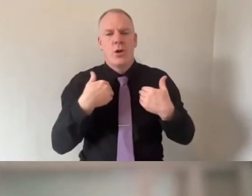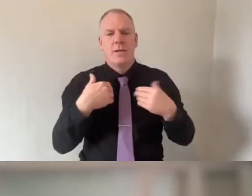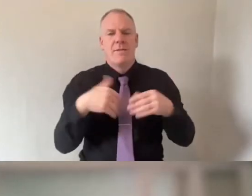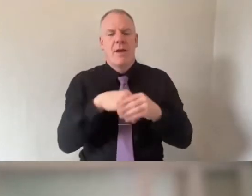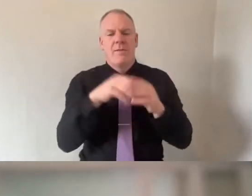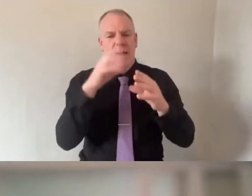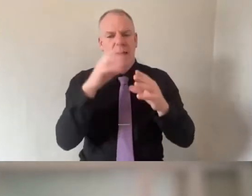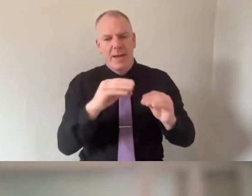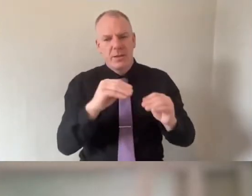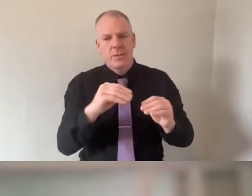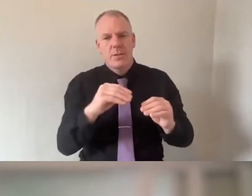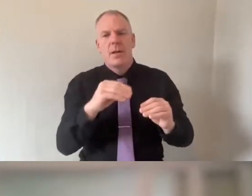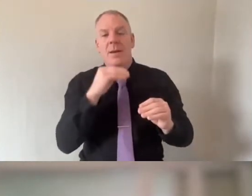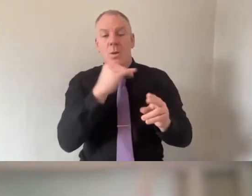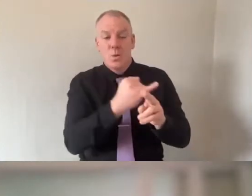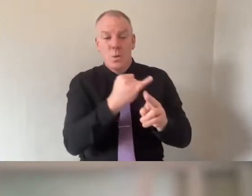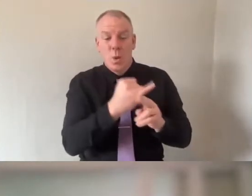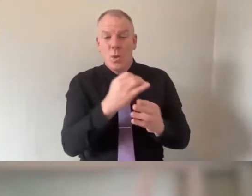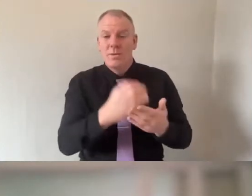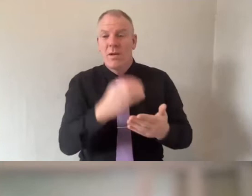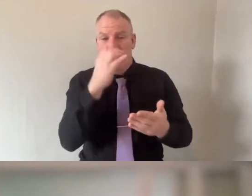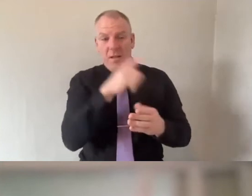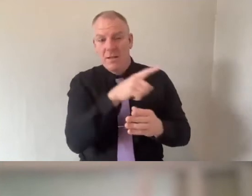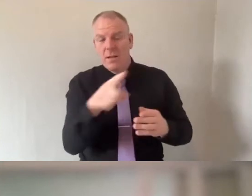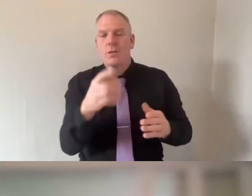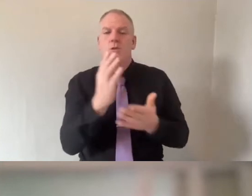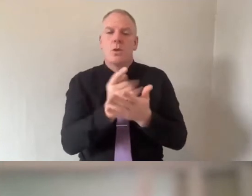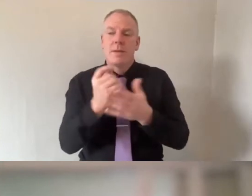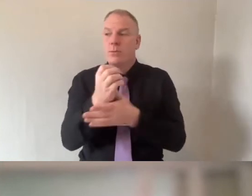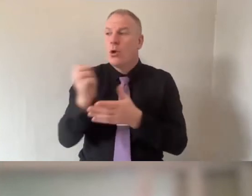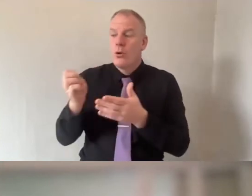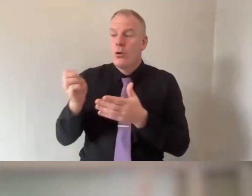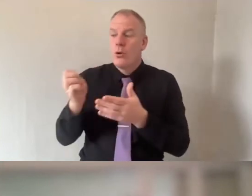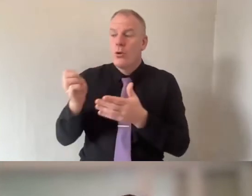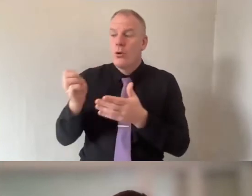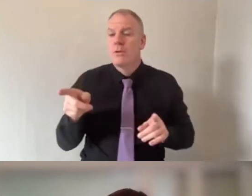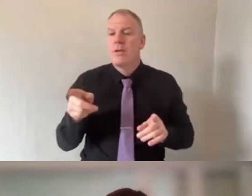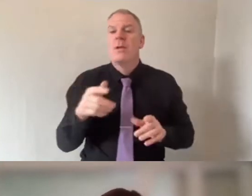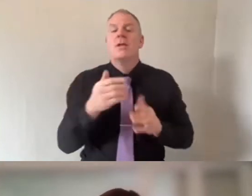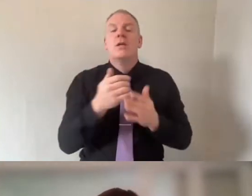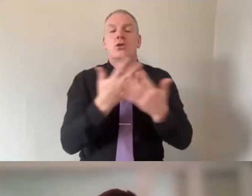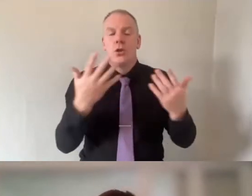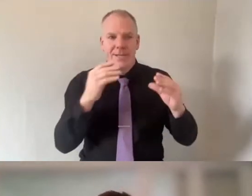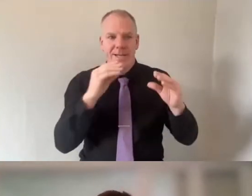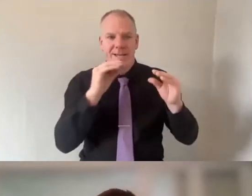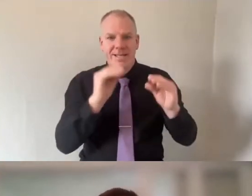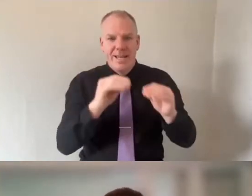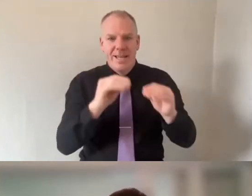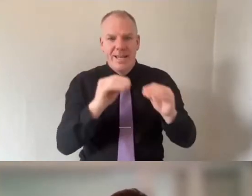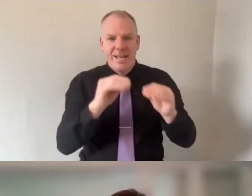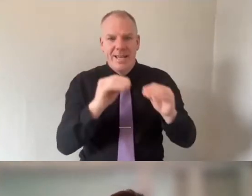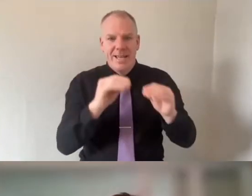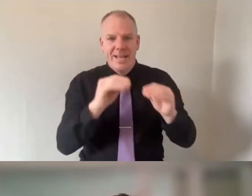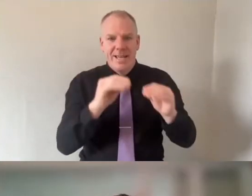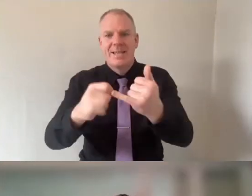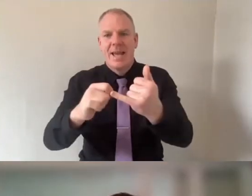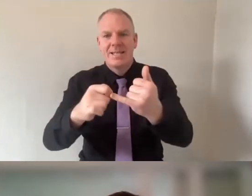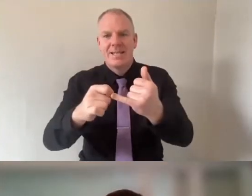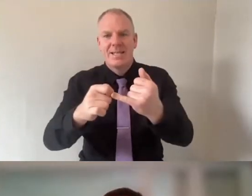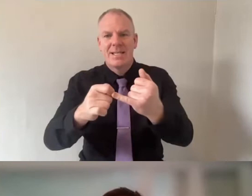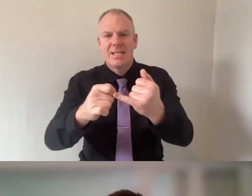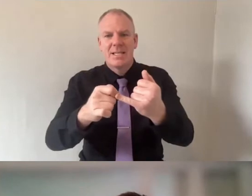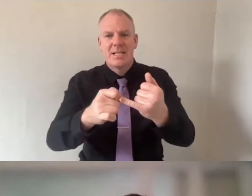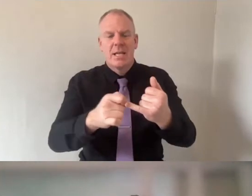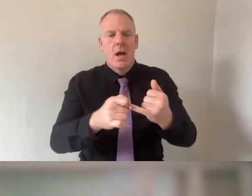that within schools and colleges and perhaps elsewhere, sometimes there is too much teaching to the test. Sometimes lecturers and teachers are